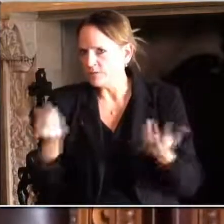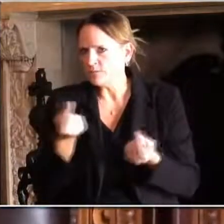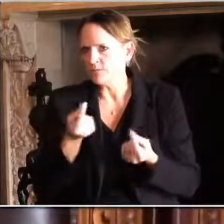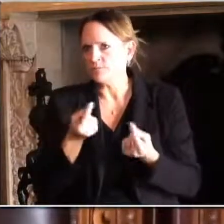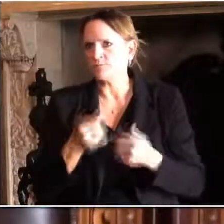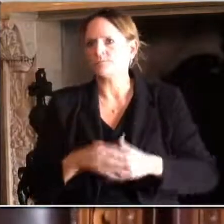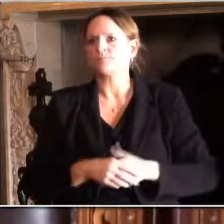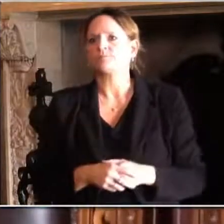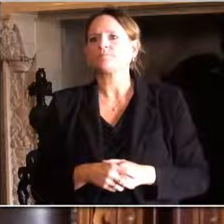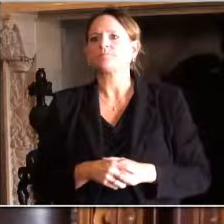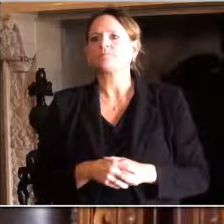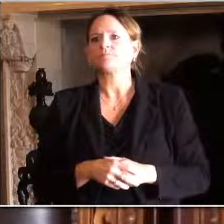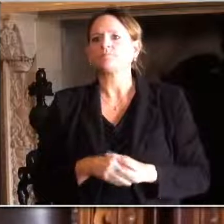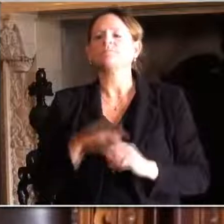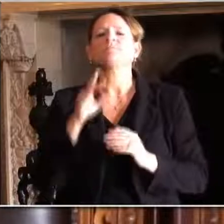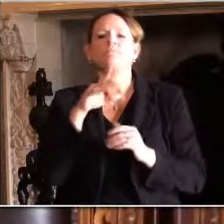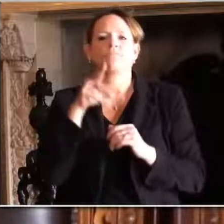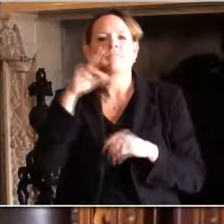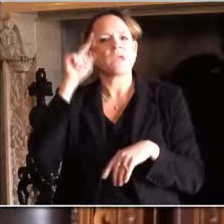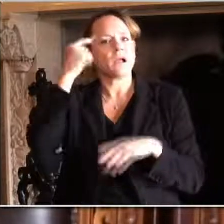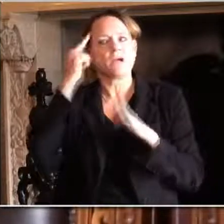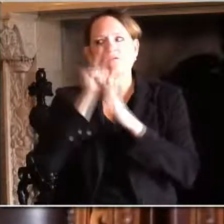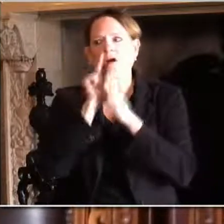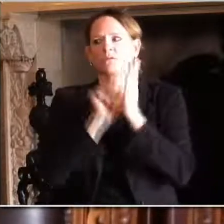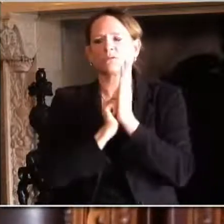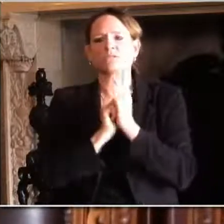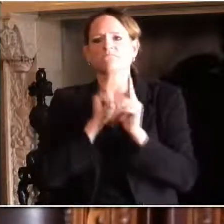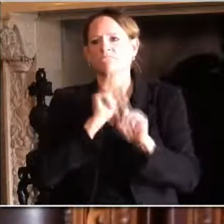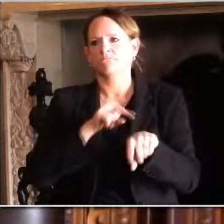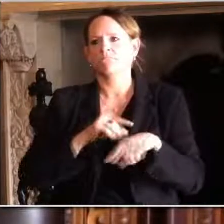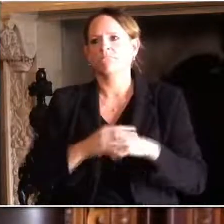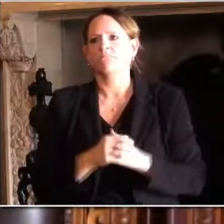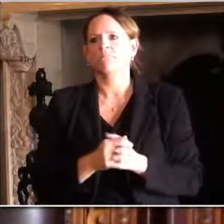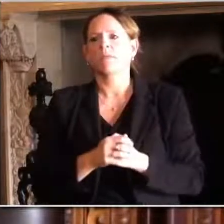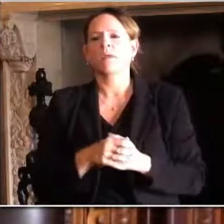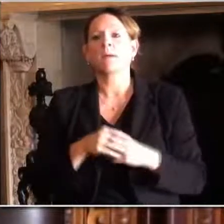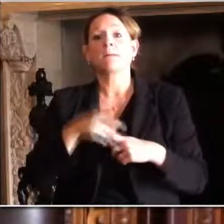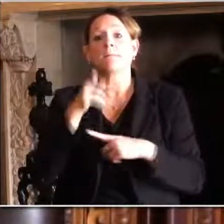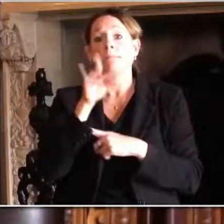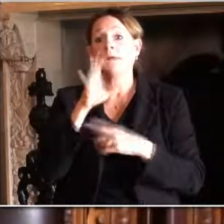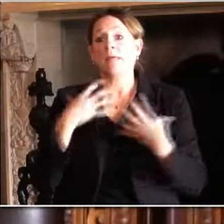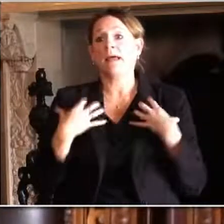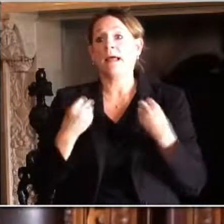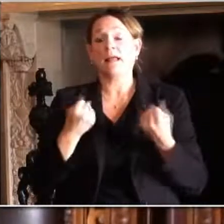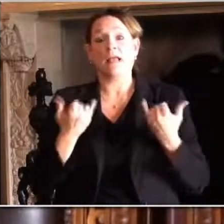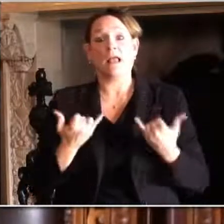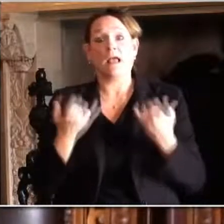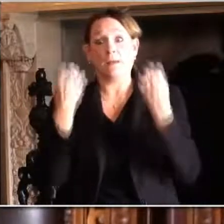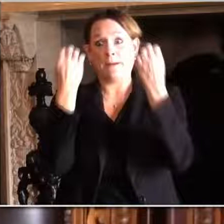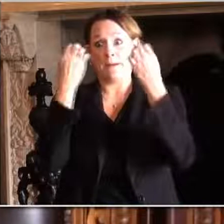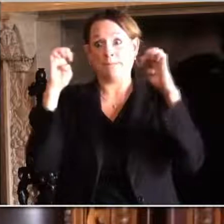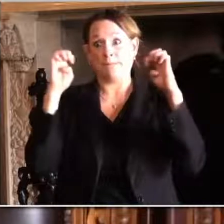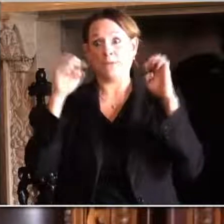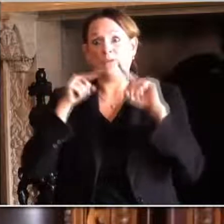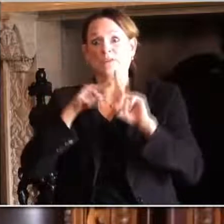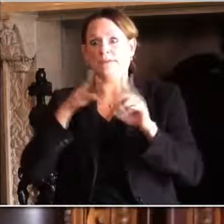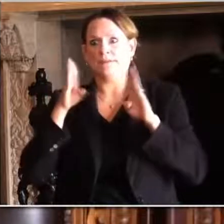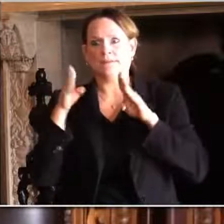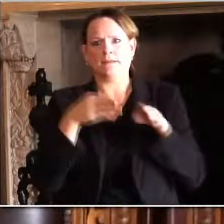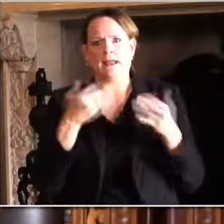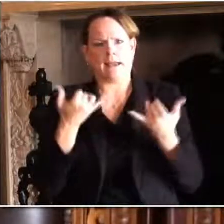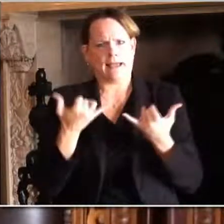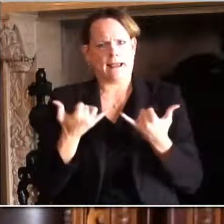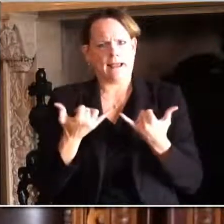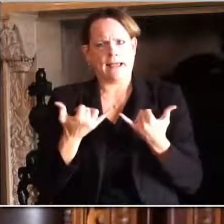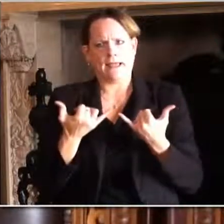were taken, this public health emergency is to deal with the situation we have right now, and we're in a very different situation than we